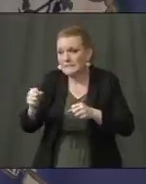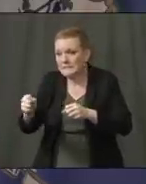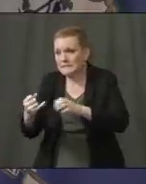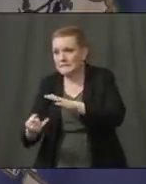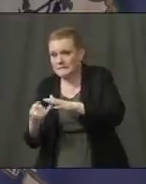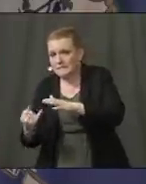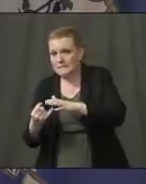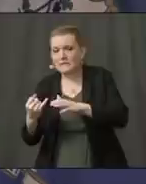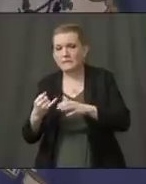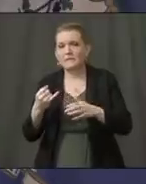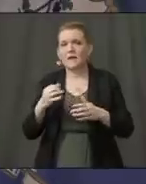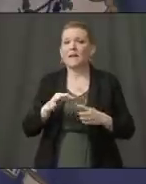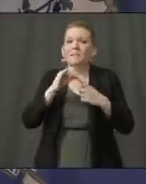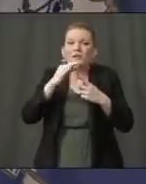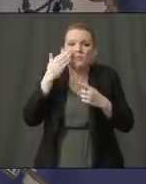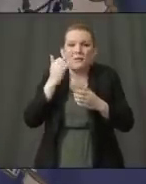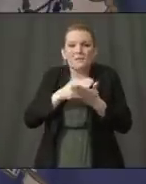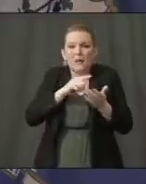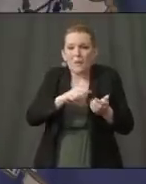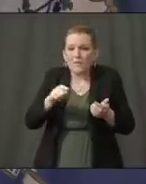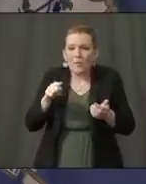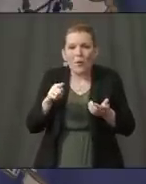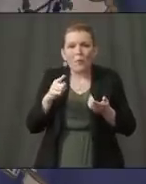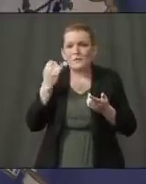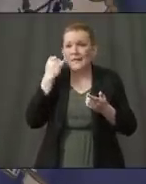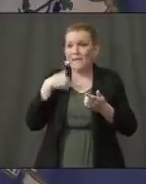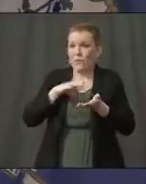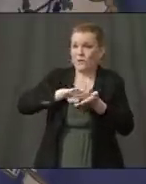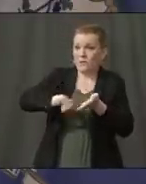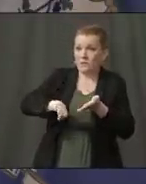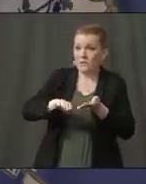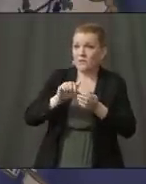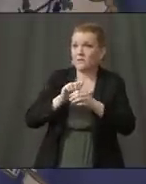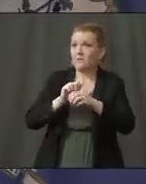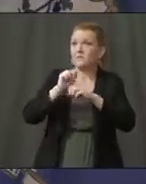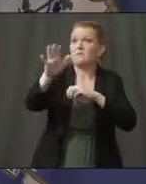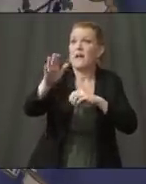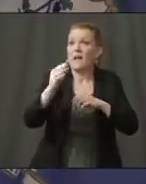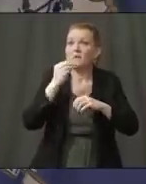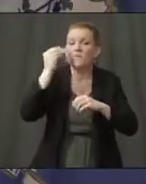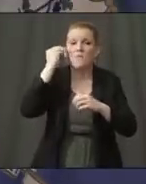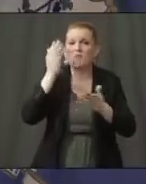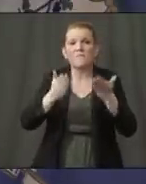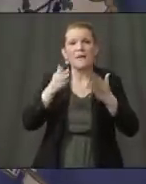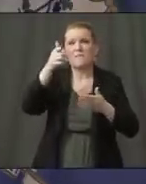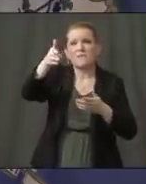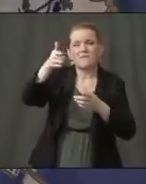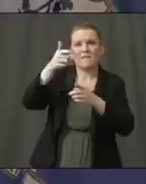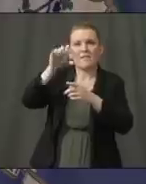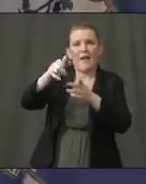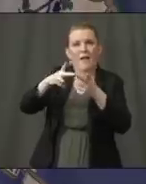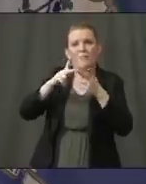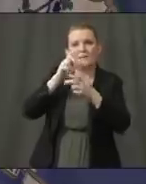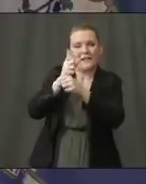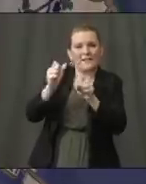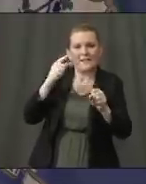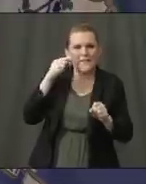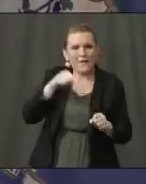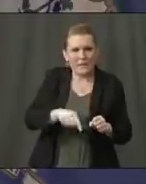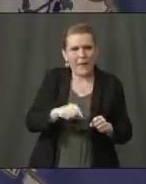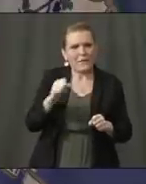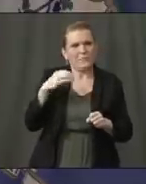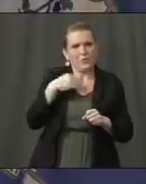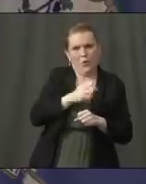be is in the facility under close medical attention, that's where they'll be. But we're not resting on the status quo. We're